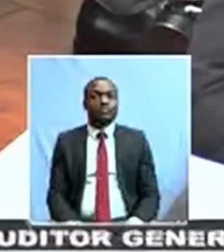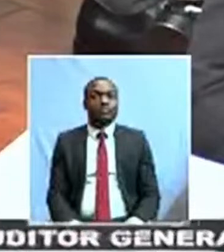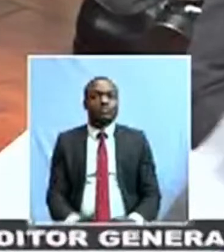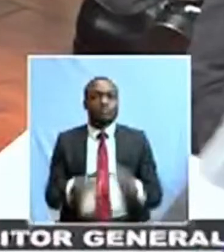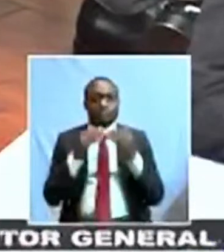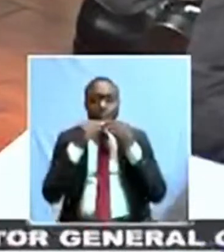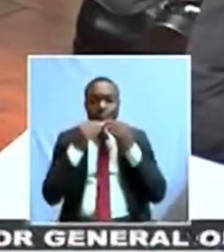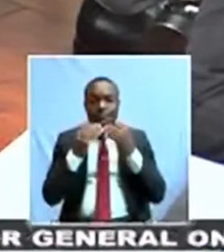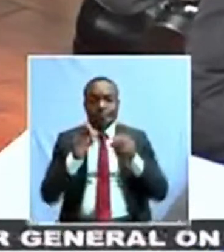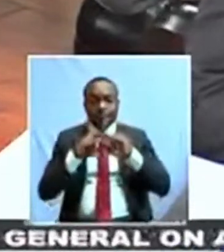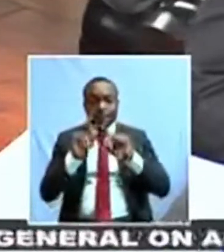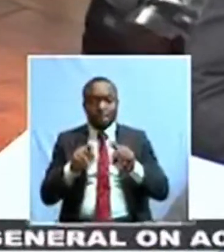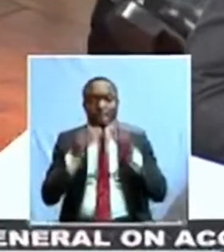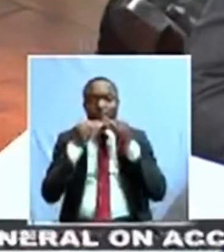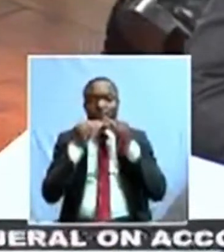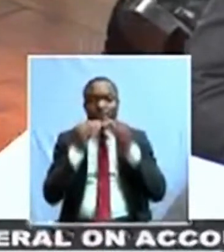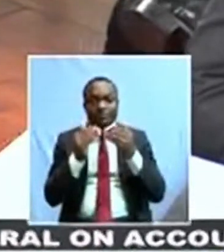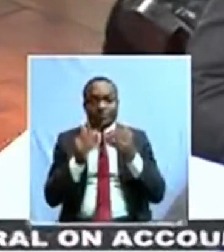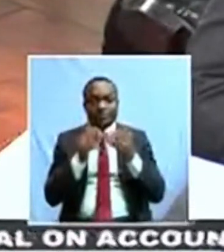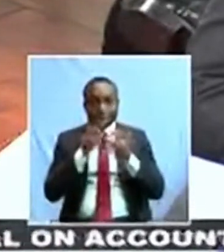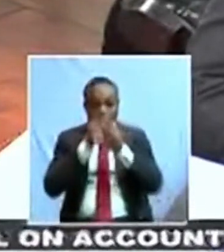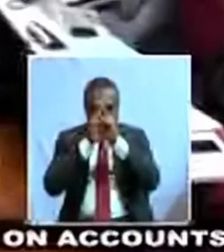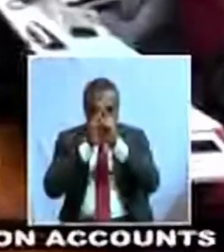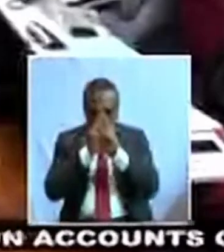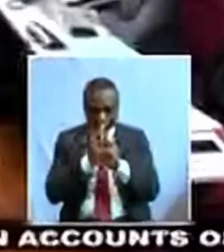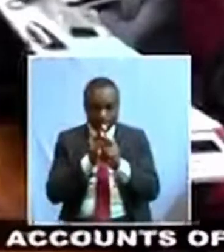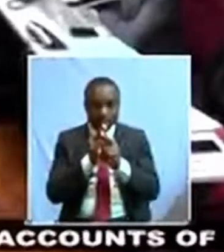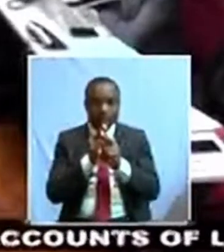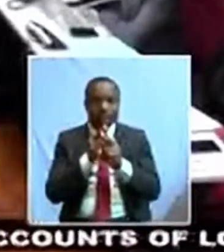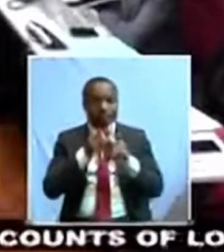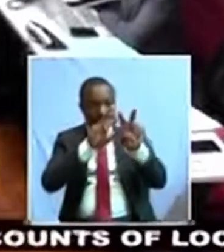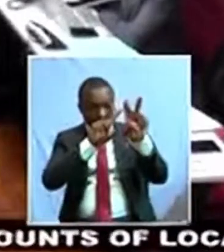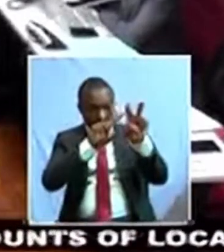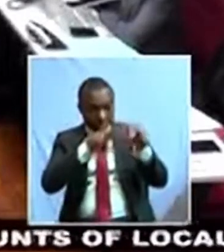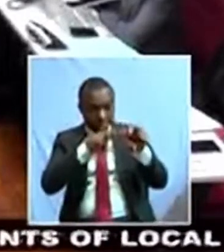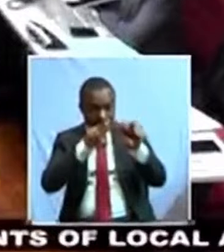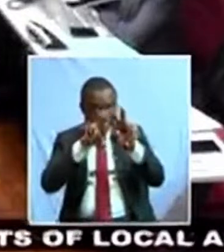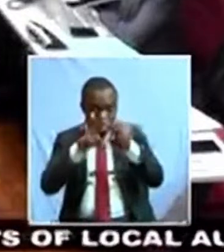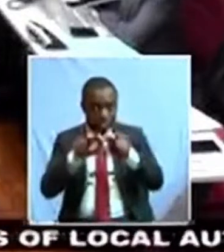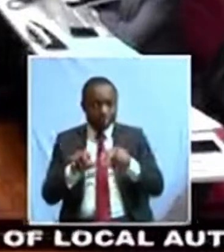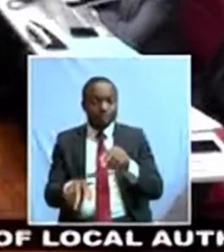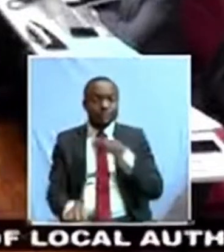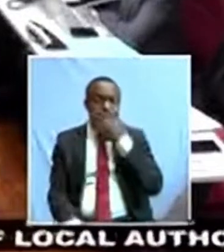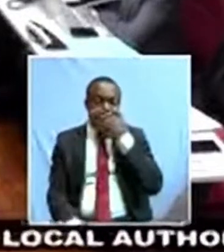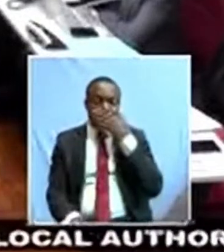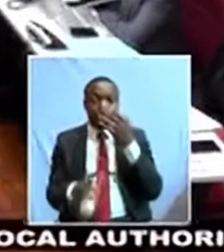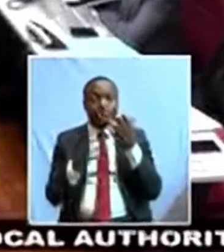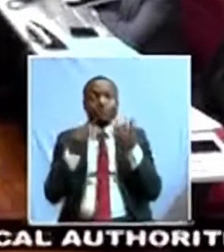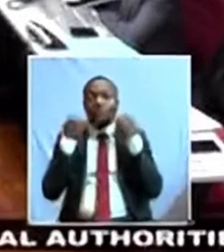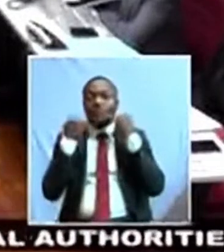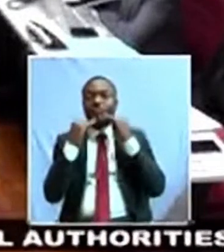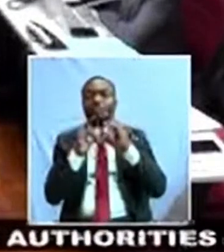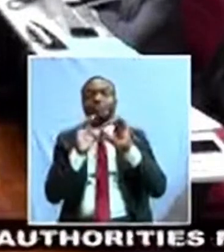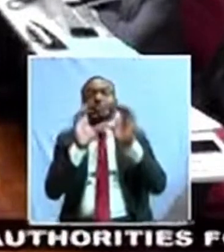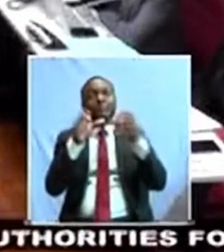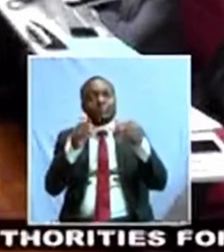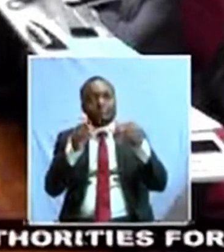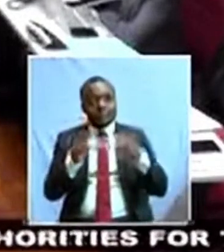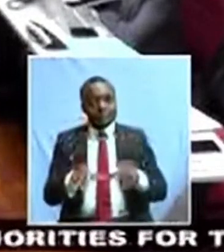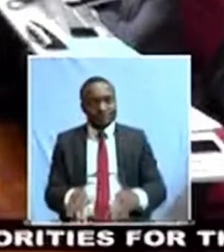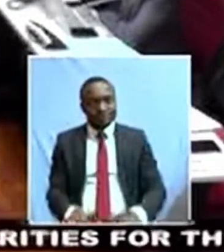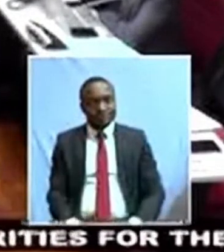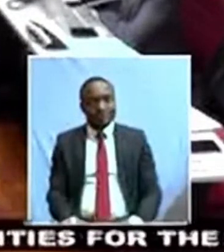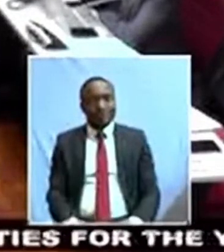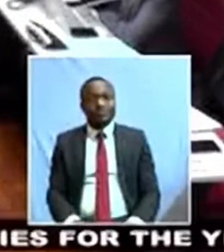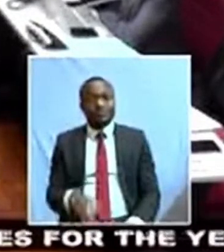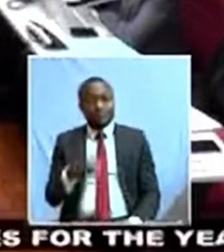Thank you, Chair. Thank you, Honorable, for that observation. I wish to inform the committee that